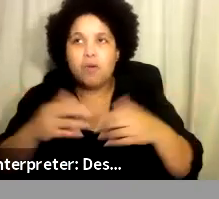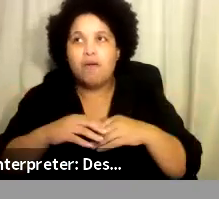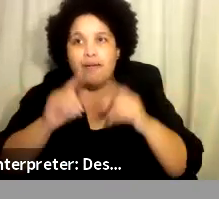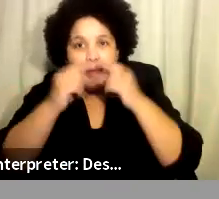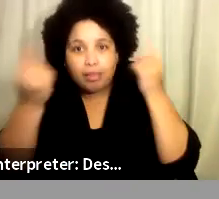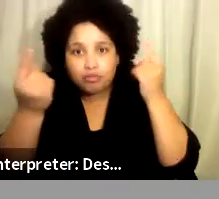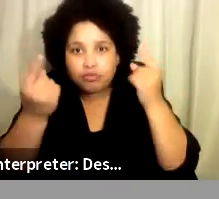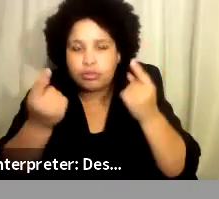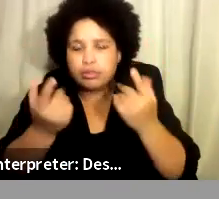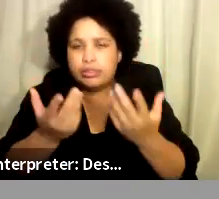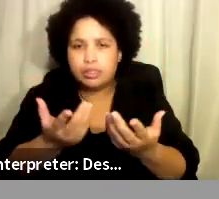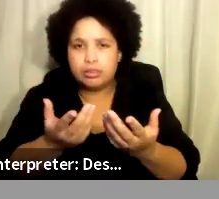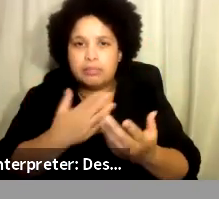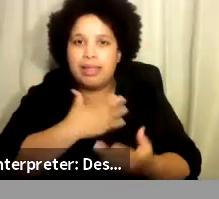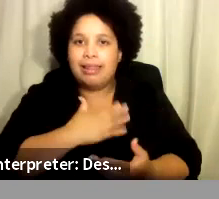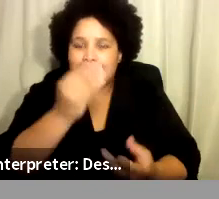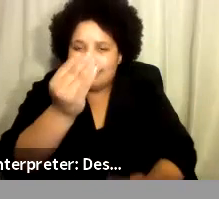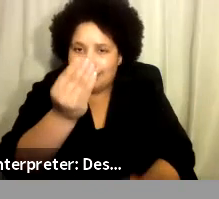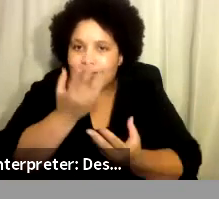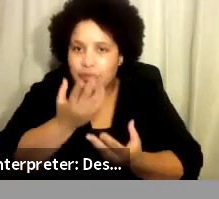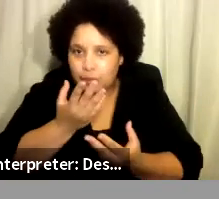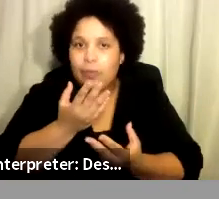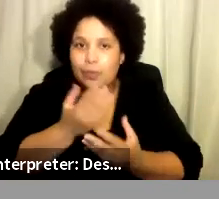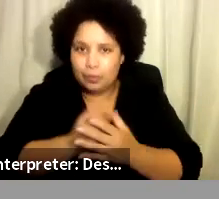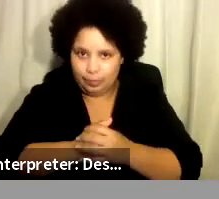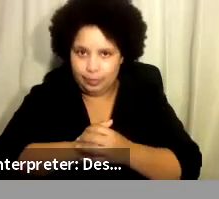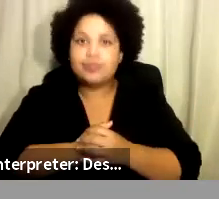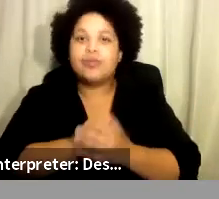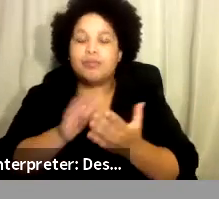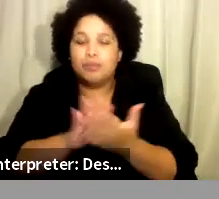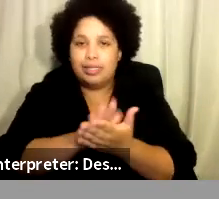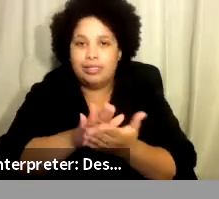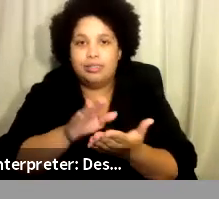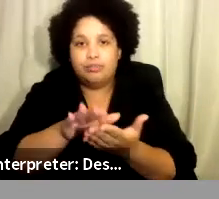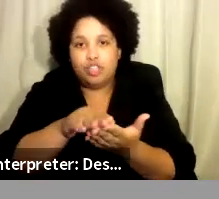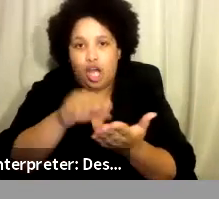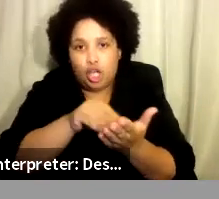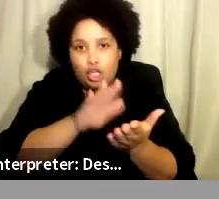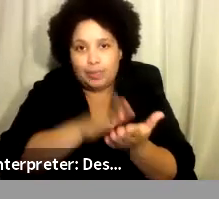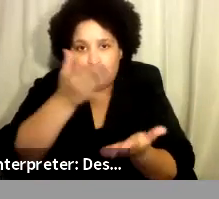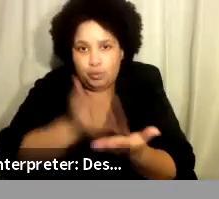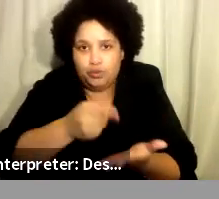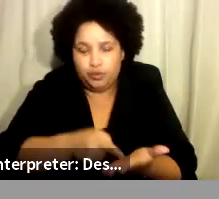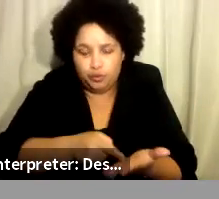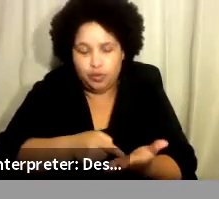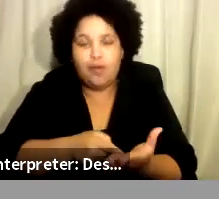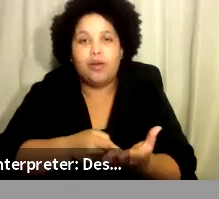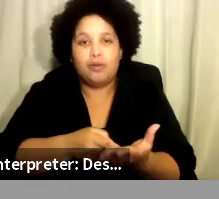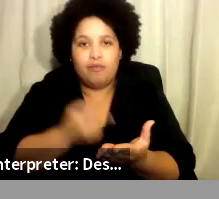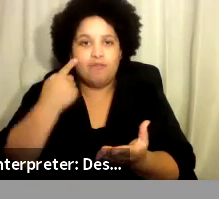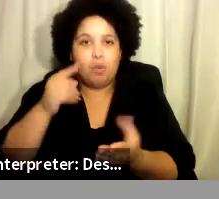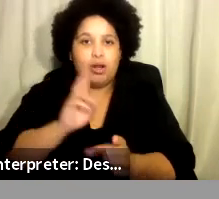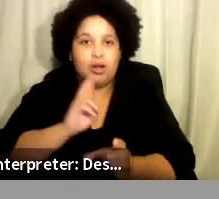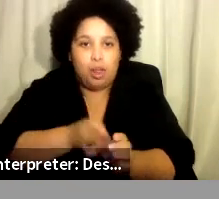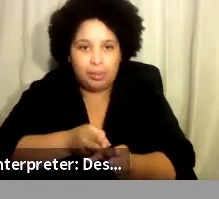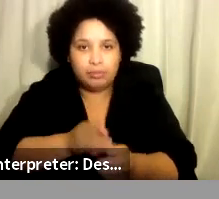any of those medical concerns, please make sure you bring documentation when you go to enroll, and make sure that we know about